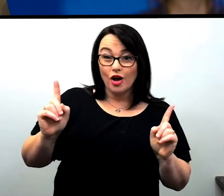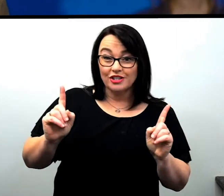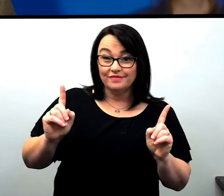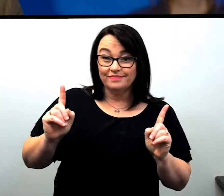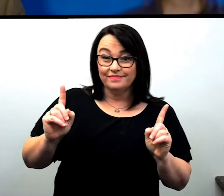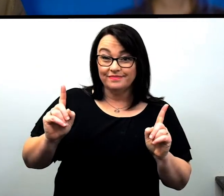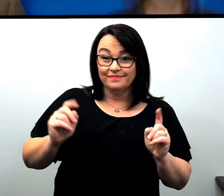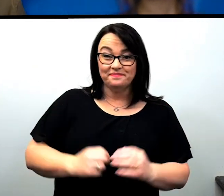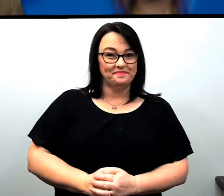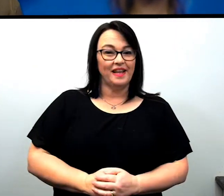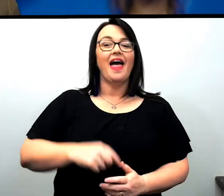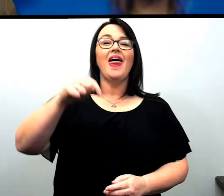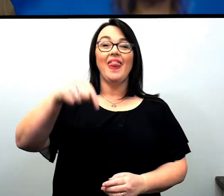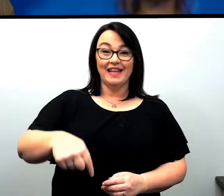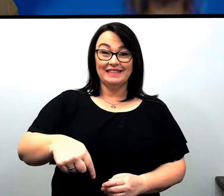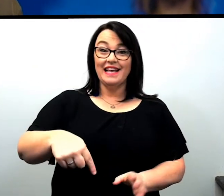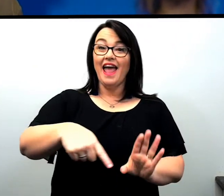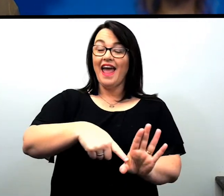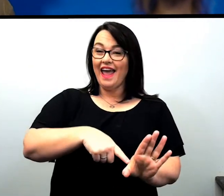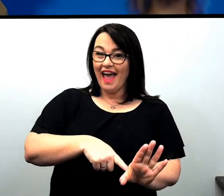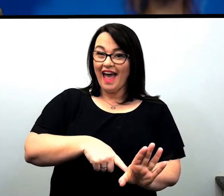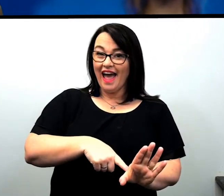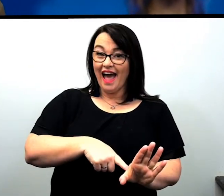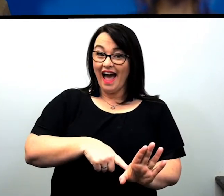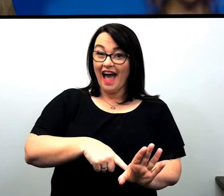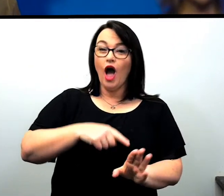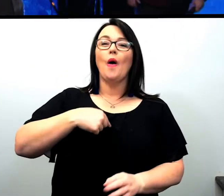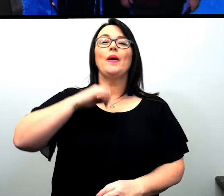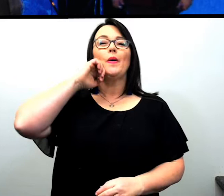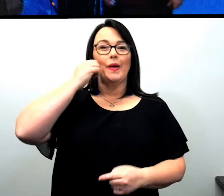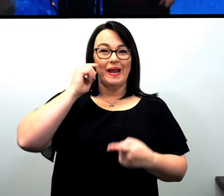year, we are still running Shout.